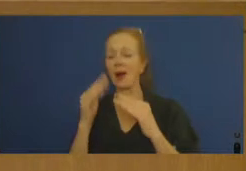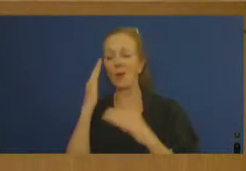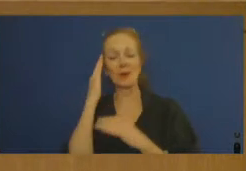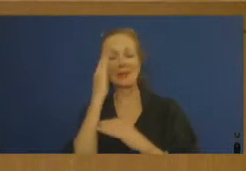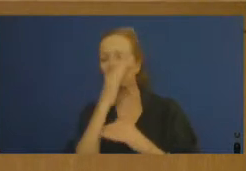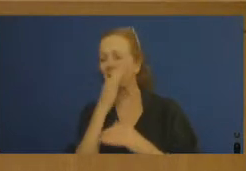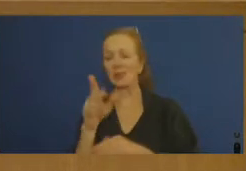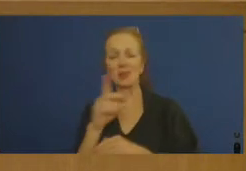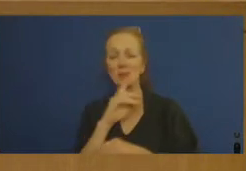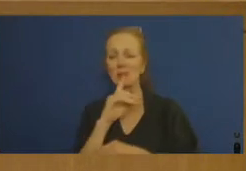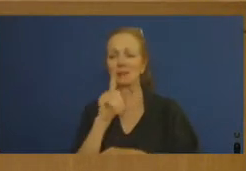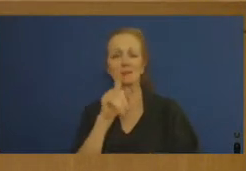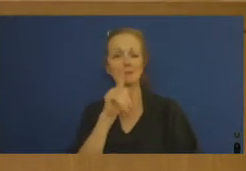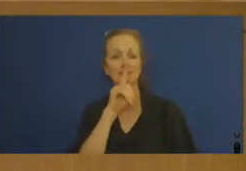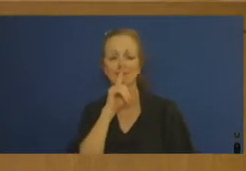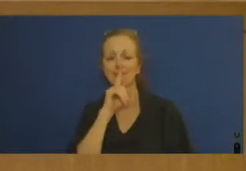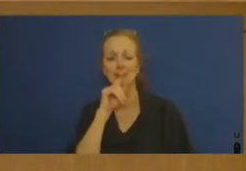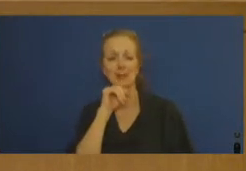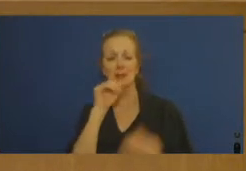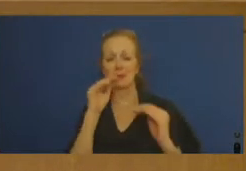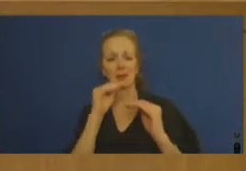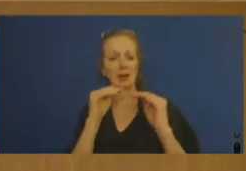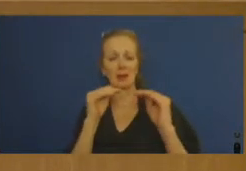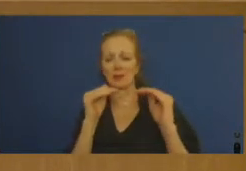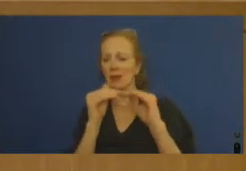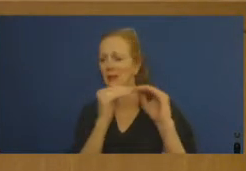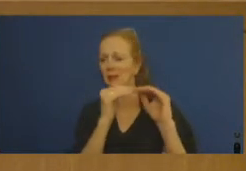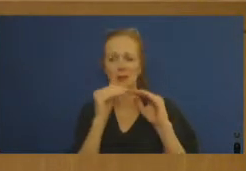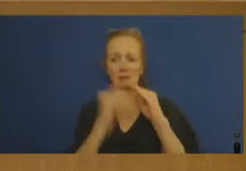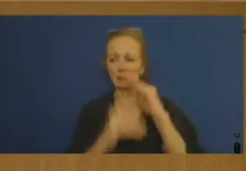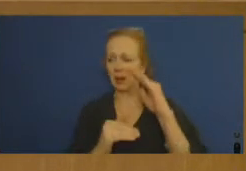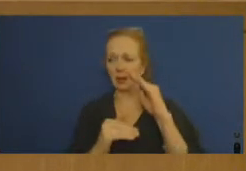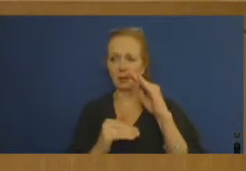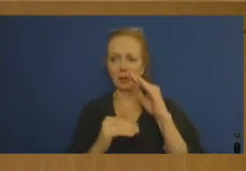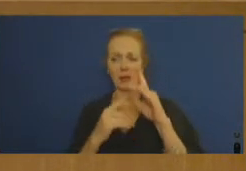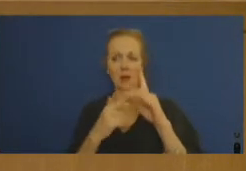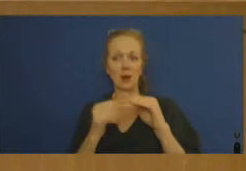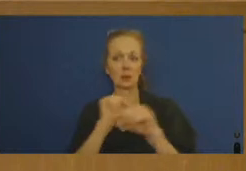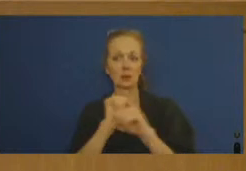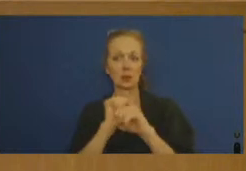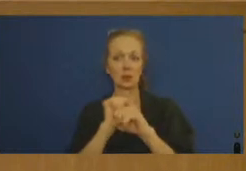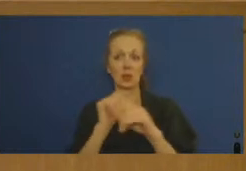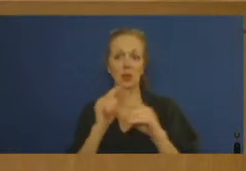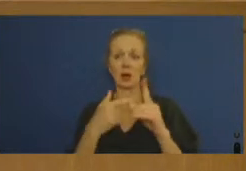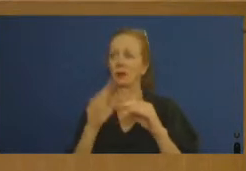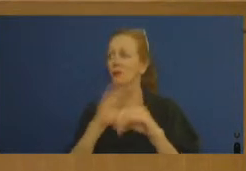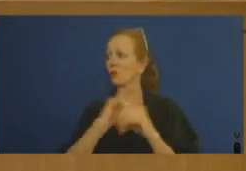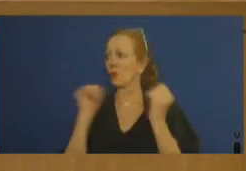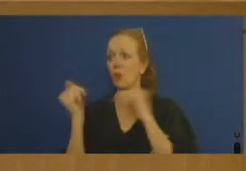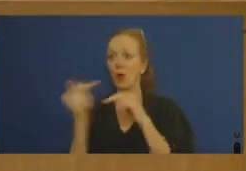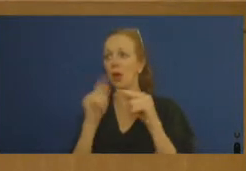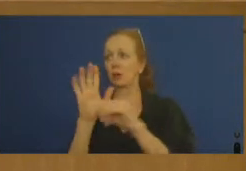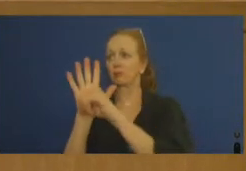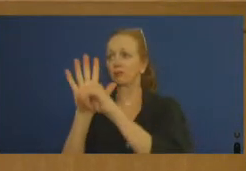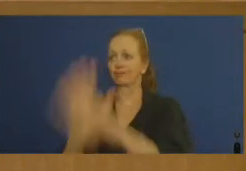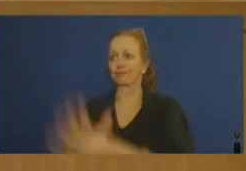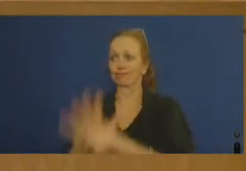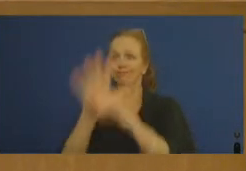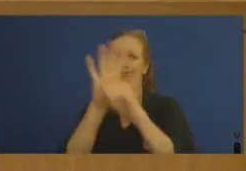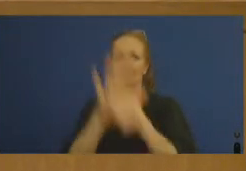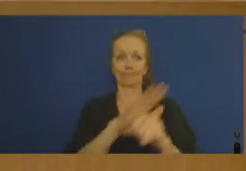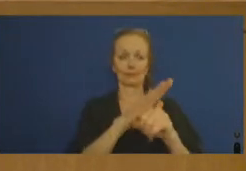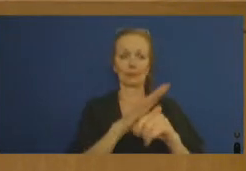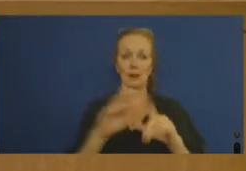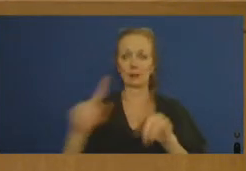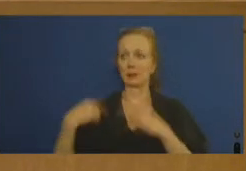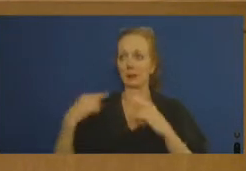stay silent through injustice, whether it be in my career or through activism for all oppressed people. Every single day since October